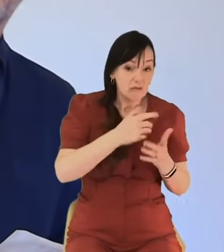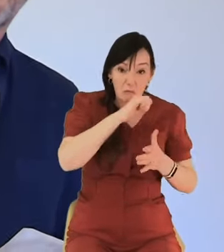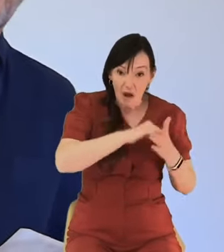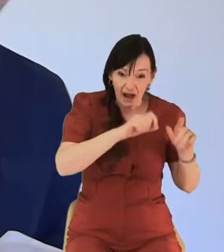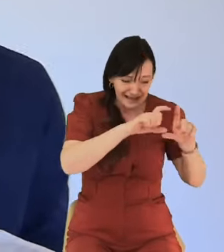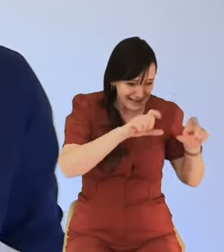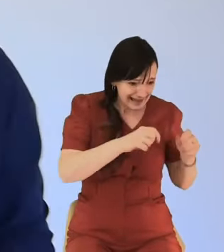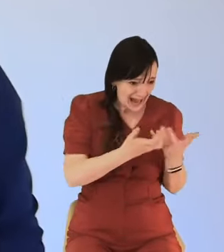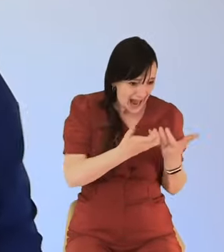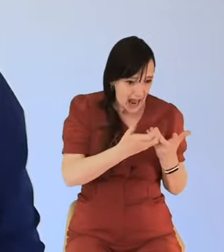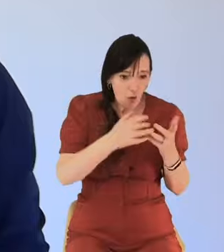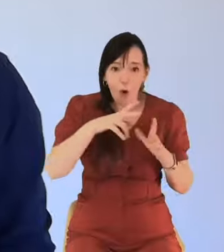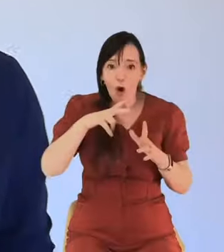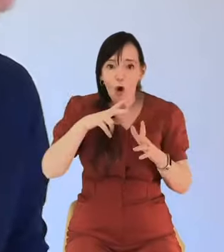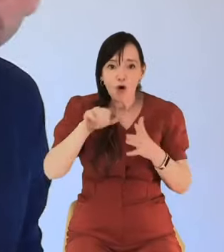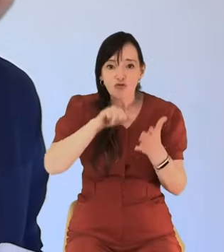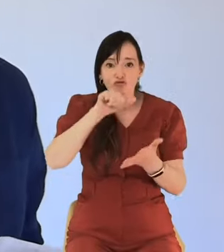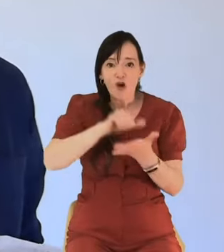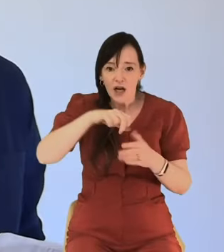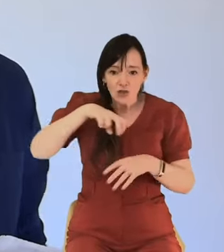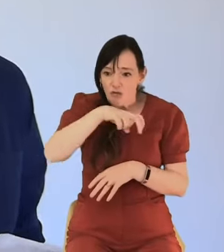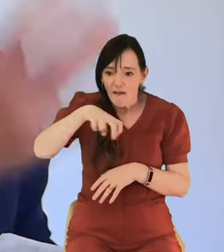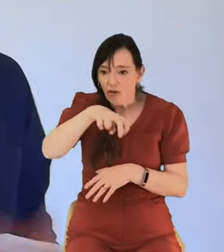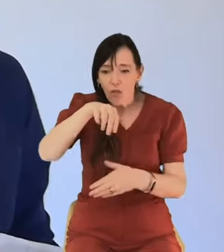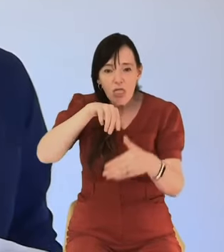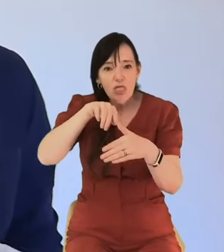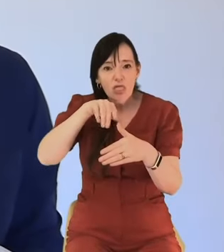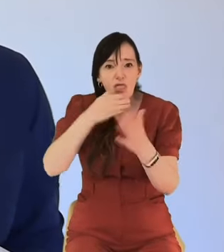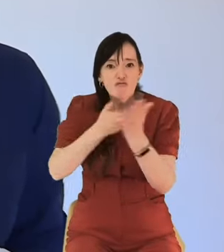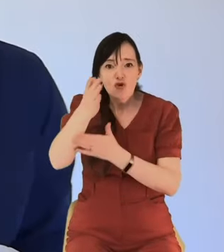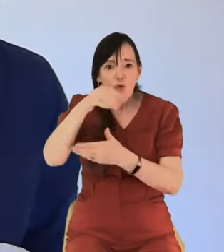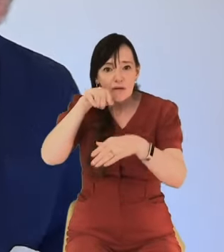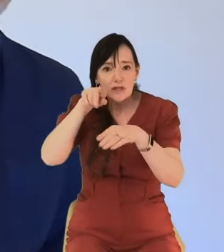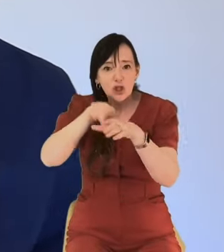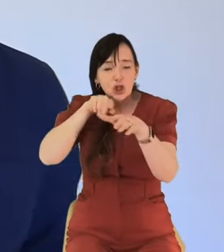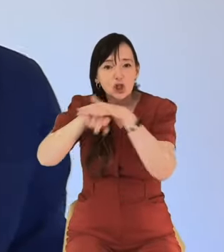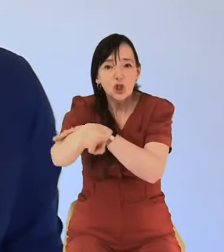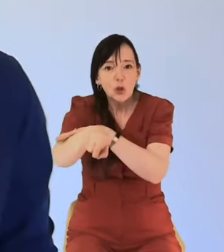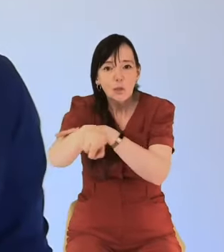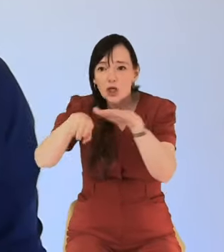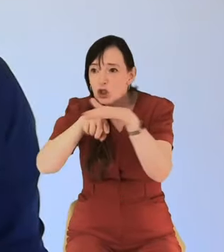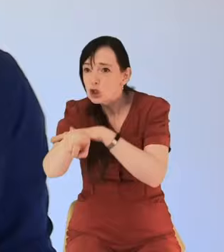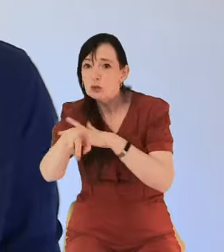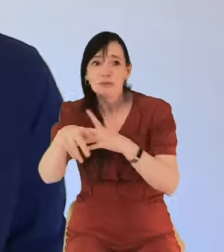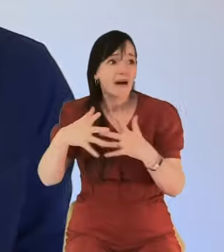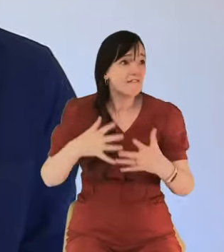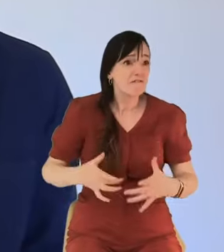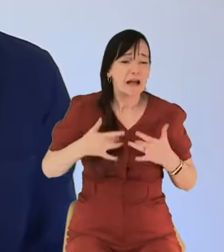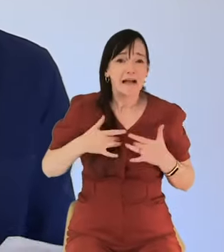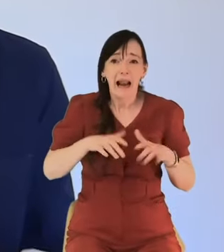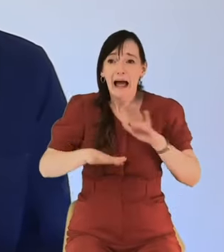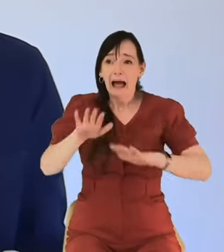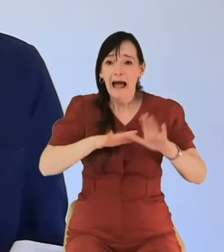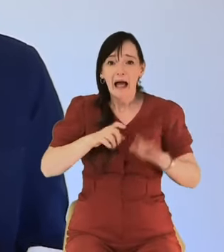London? How would I know how to find my way across London on the underground? And the whole idea made me nervous. I was just frightened